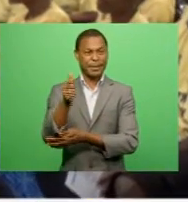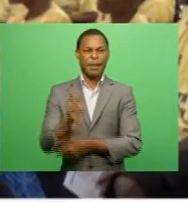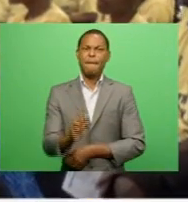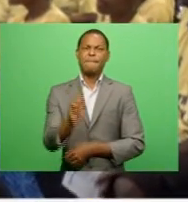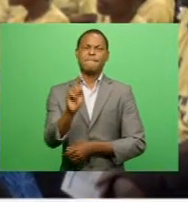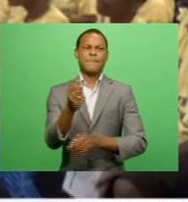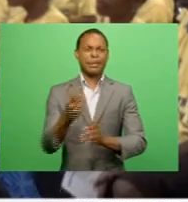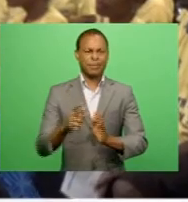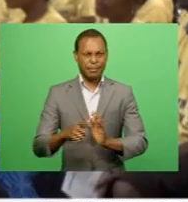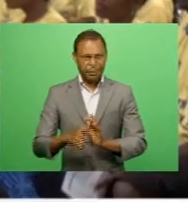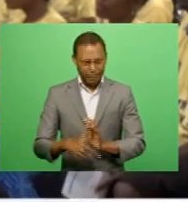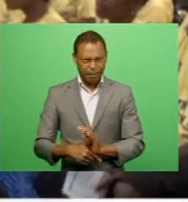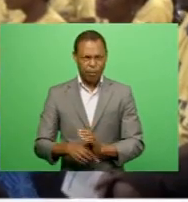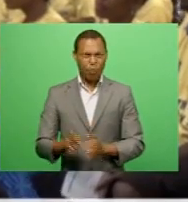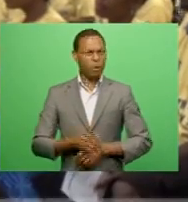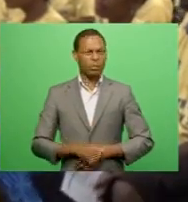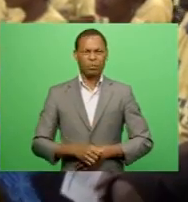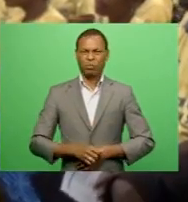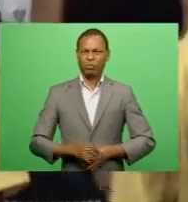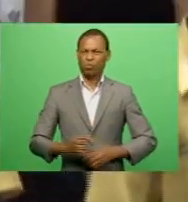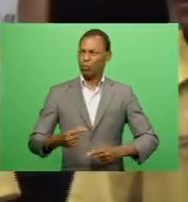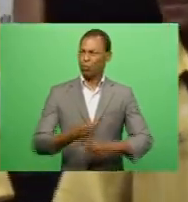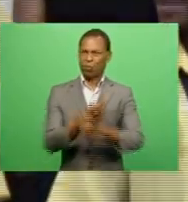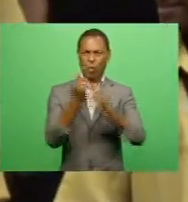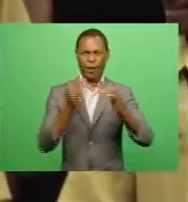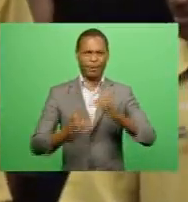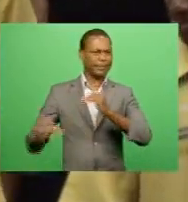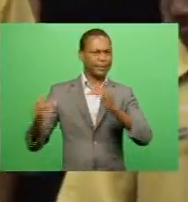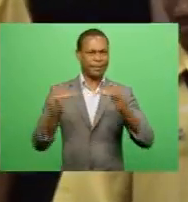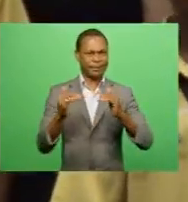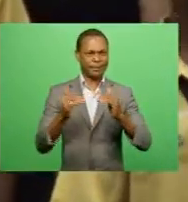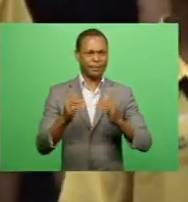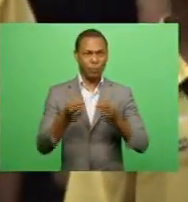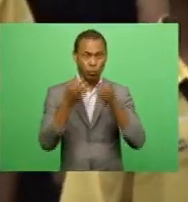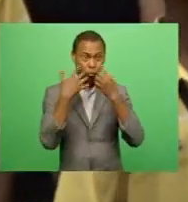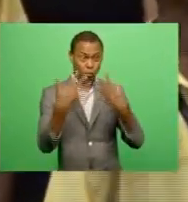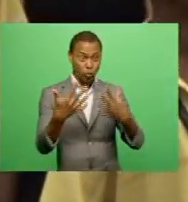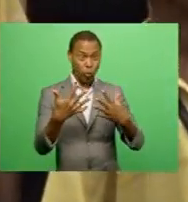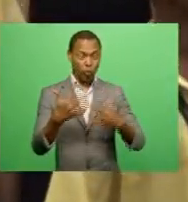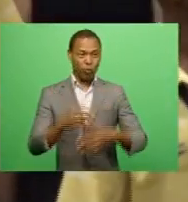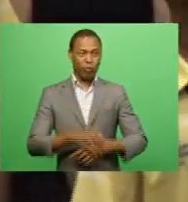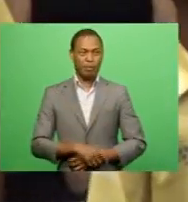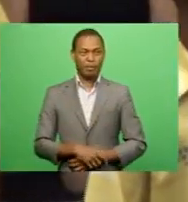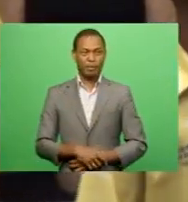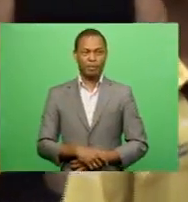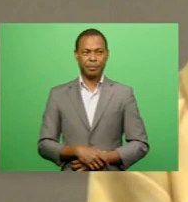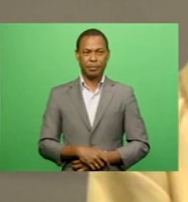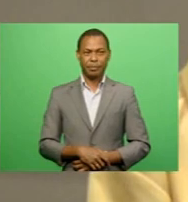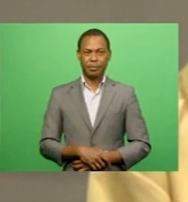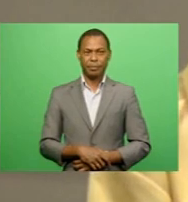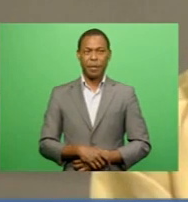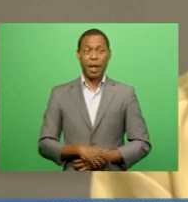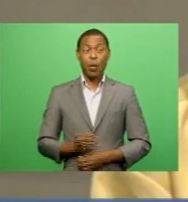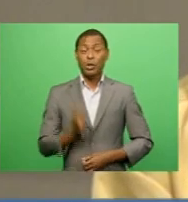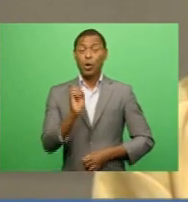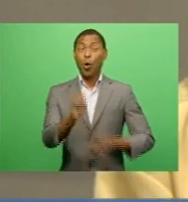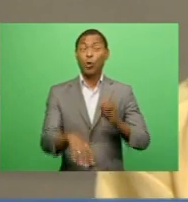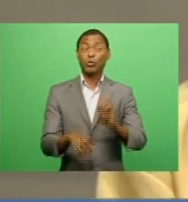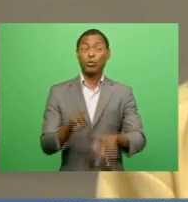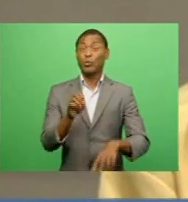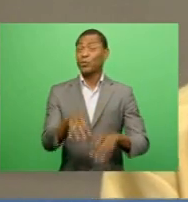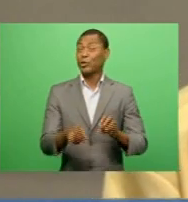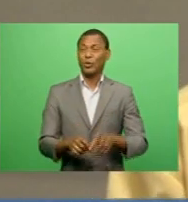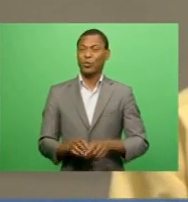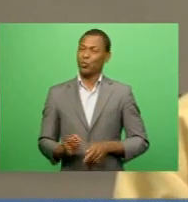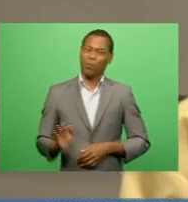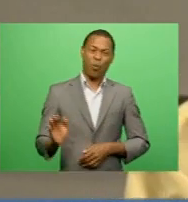summit is a great platform to exchange views. This will also allow meaningful engagement and contribution from all my fellow